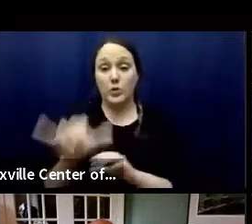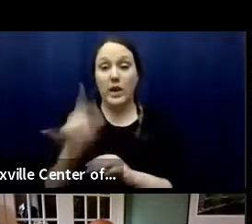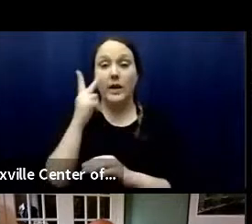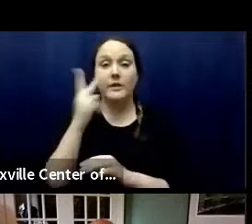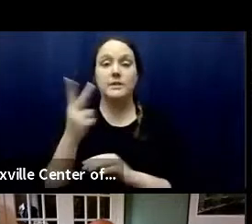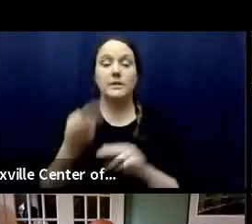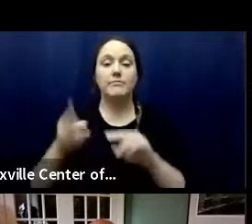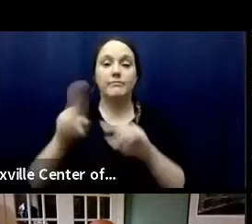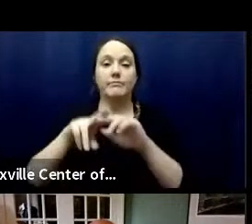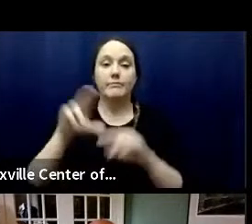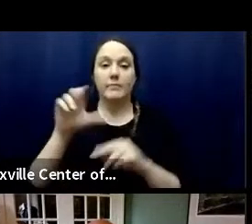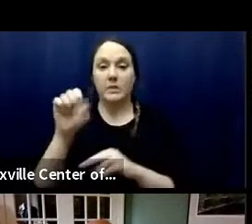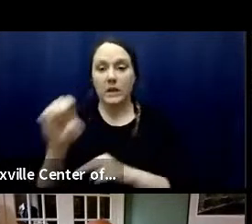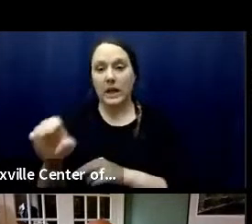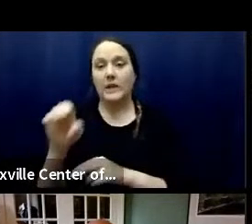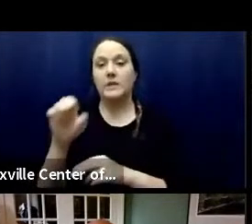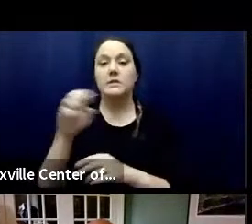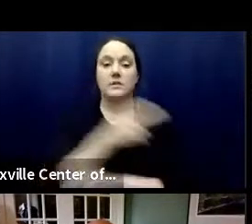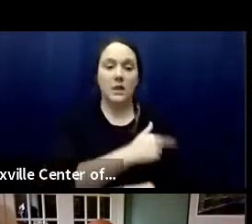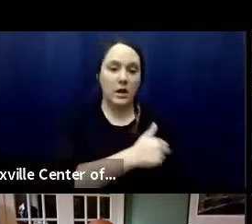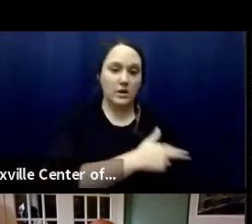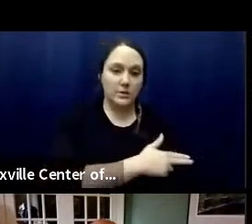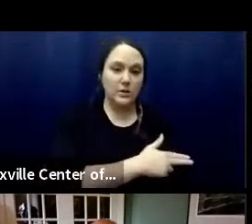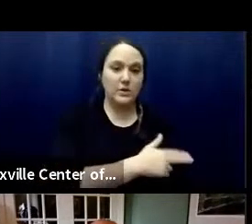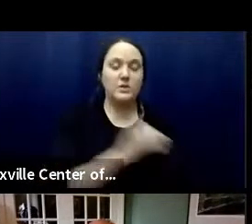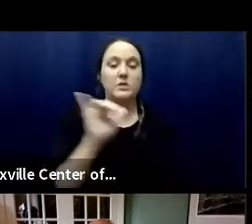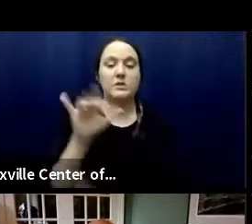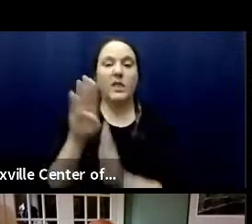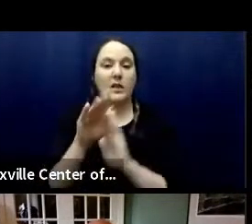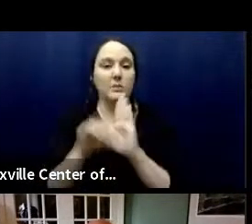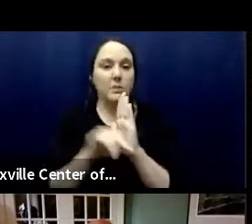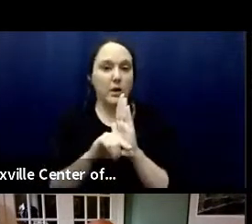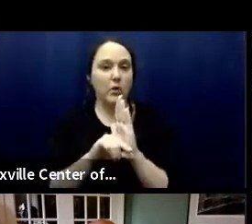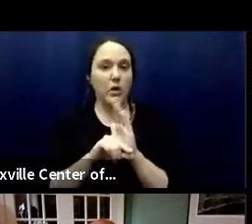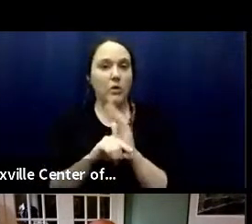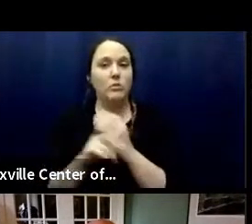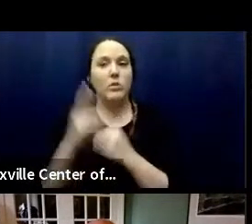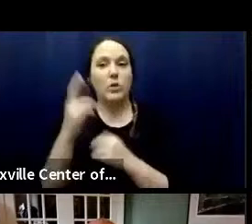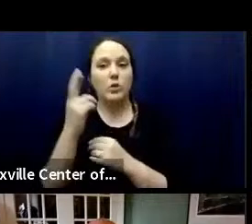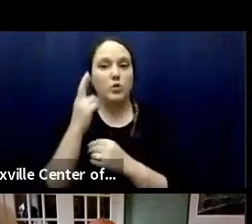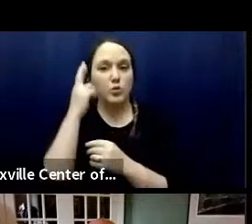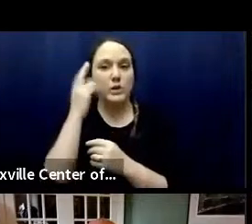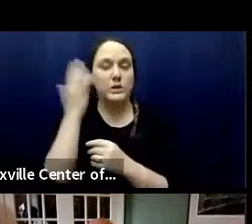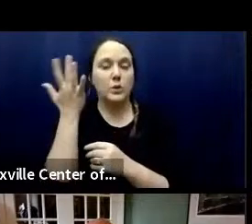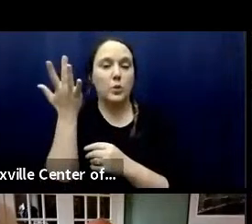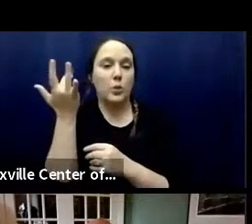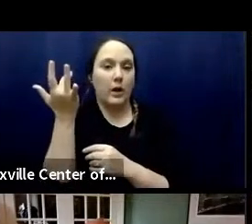cases and hospitalizations. So that's kind of the background of why